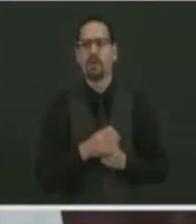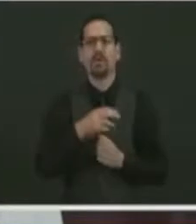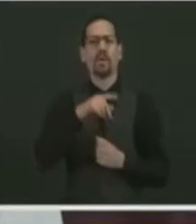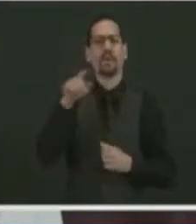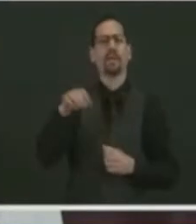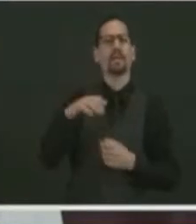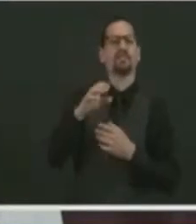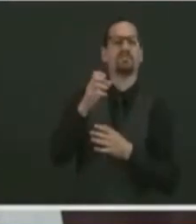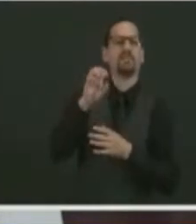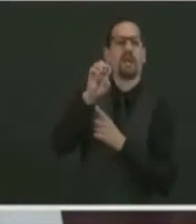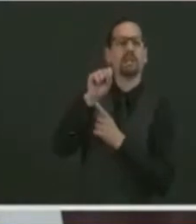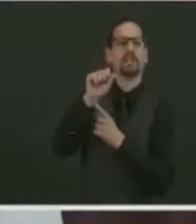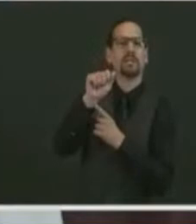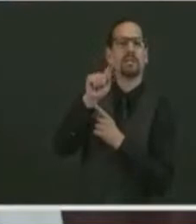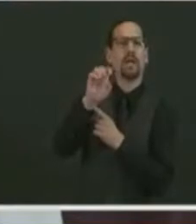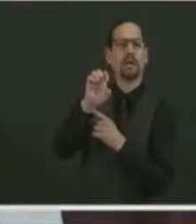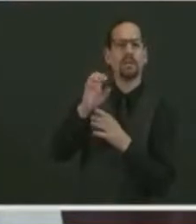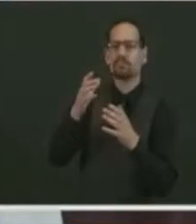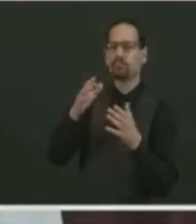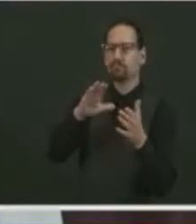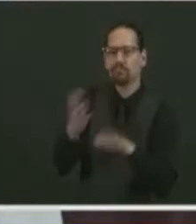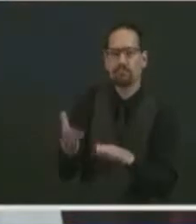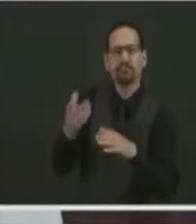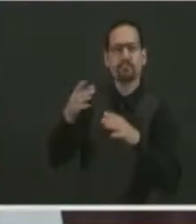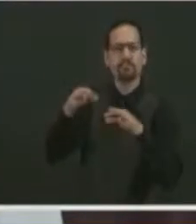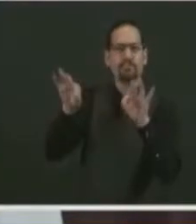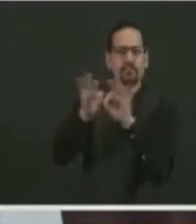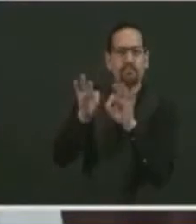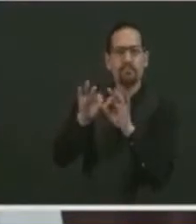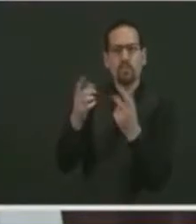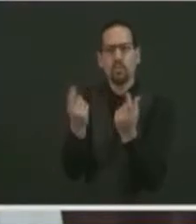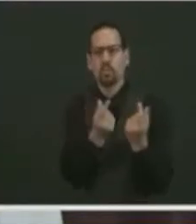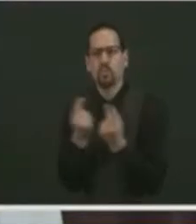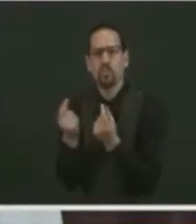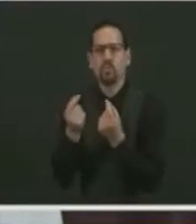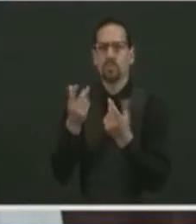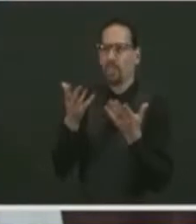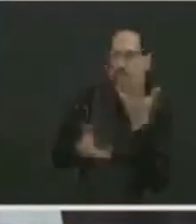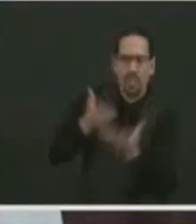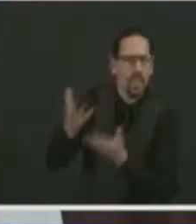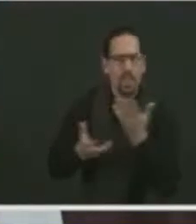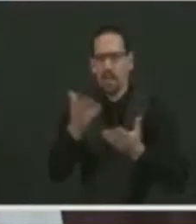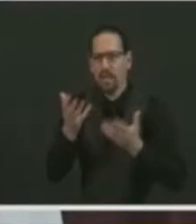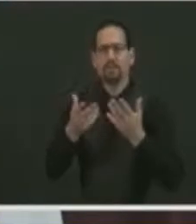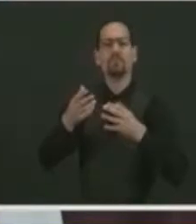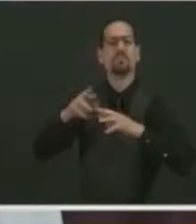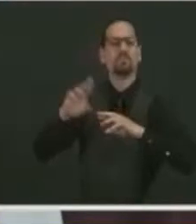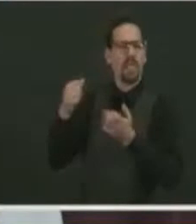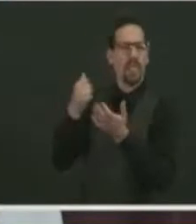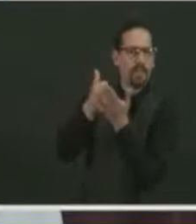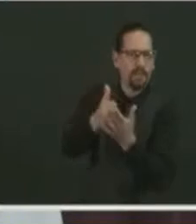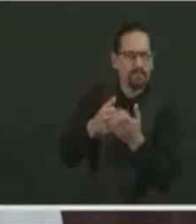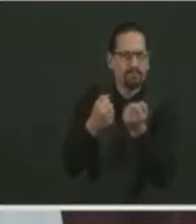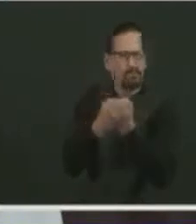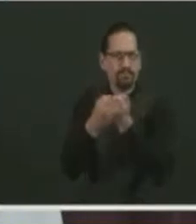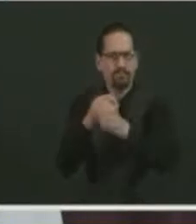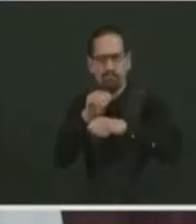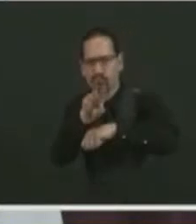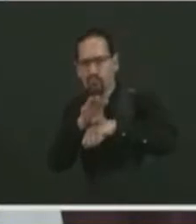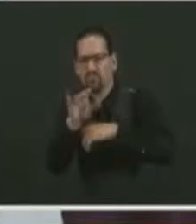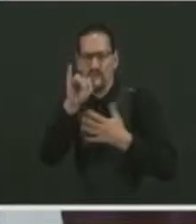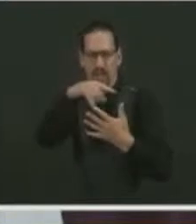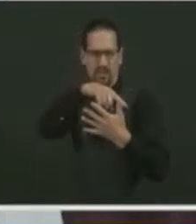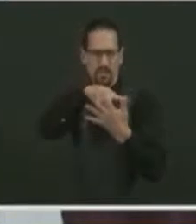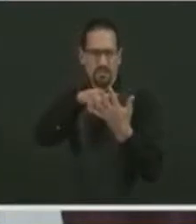sometimes arise when somebody passes away. So if you have lost someone during the crisis, I would ask you